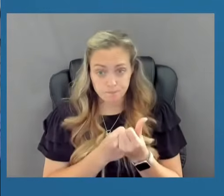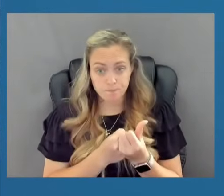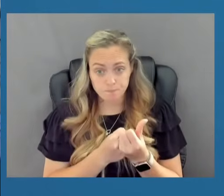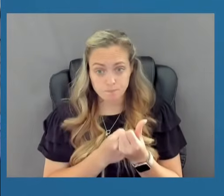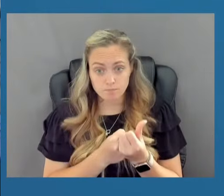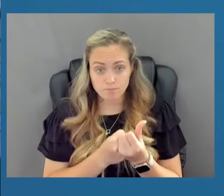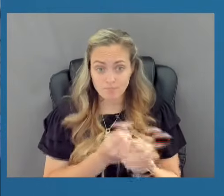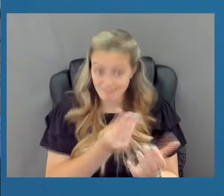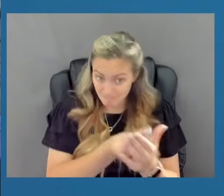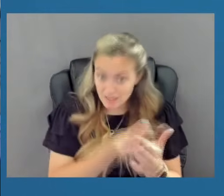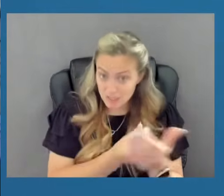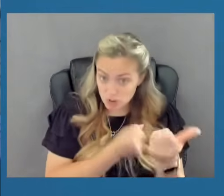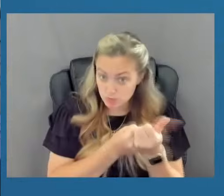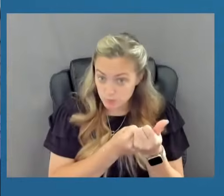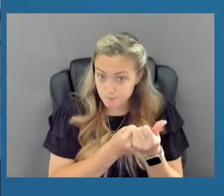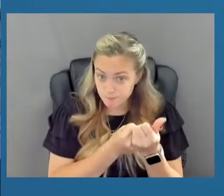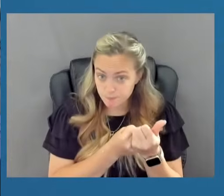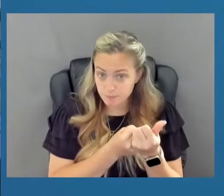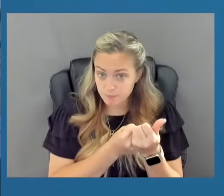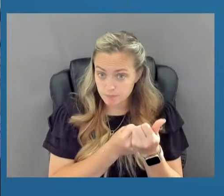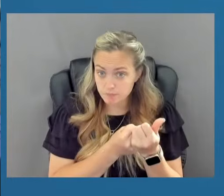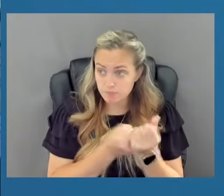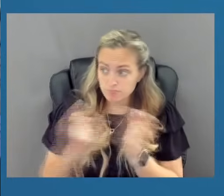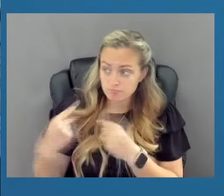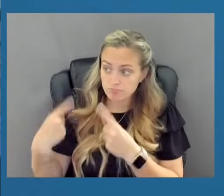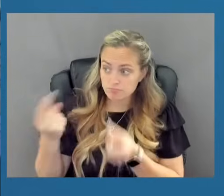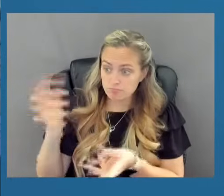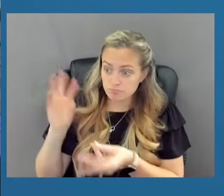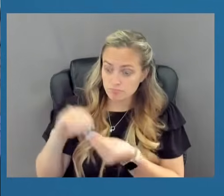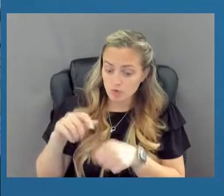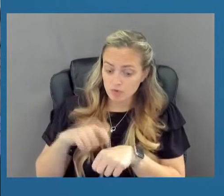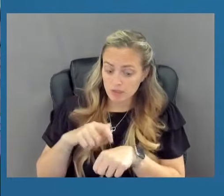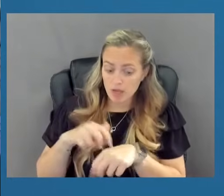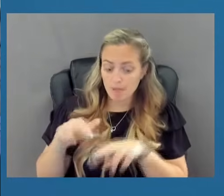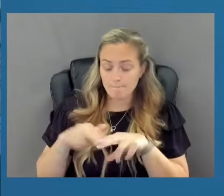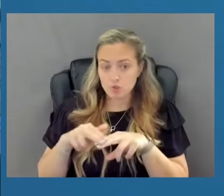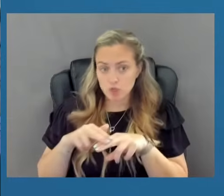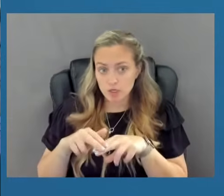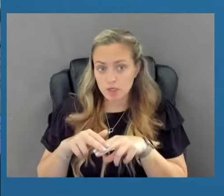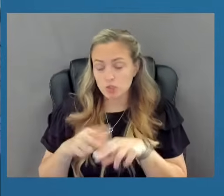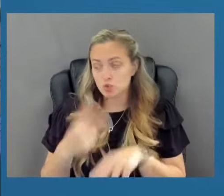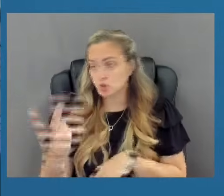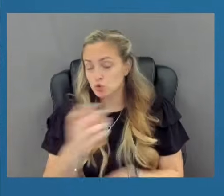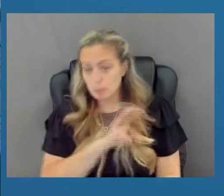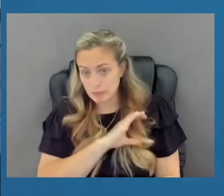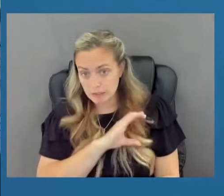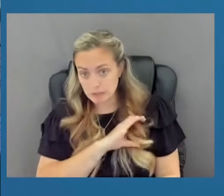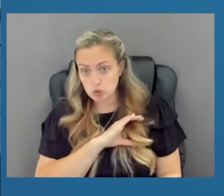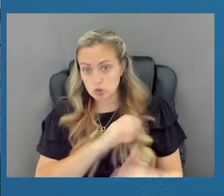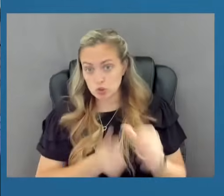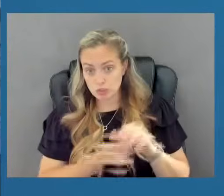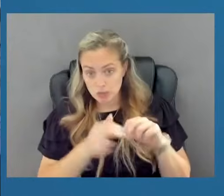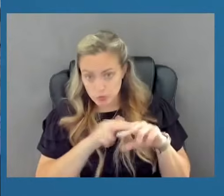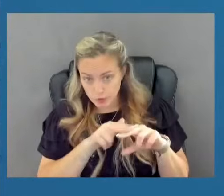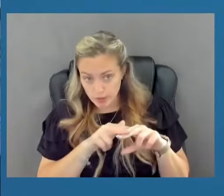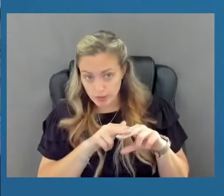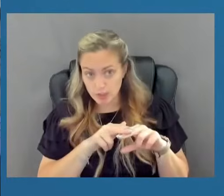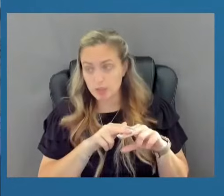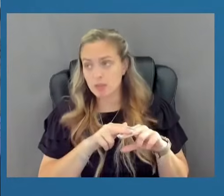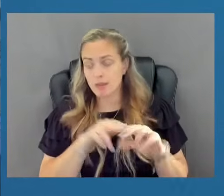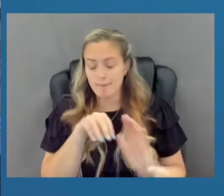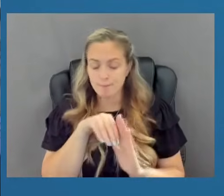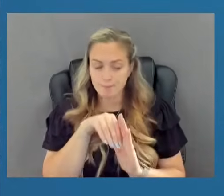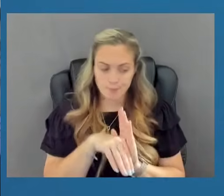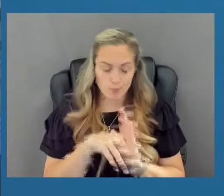financially supported overtime trains having 2 police officers on every one. That drove down